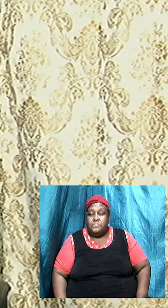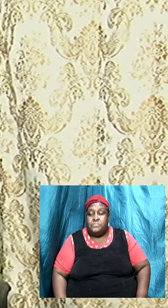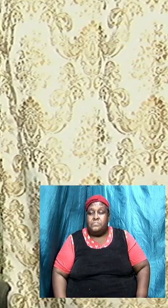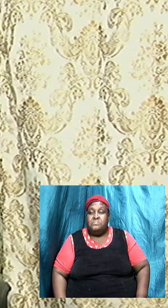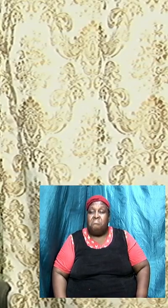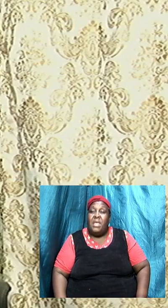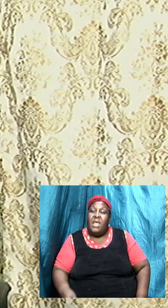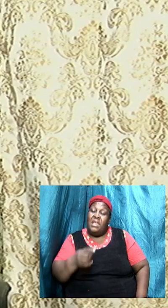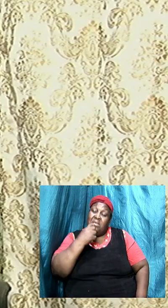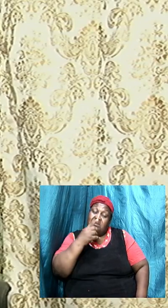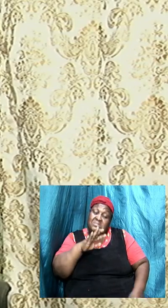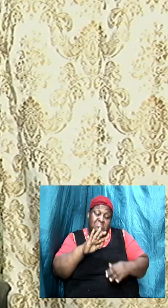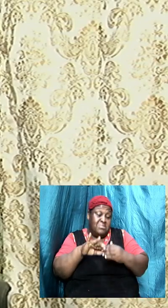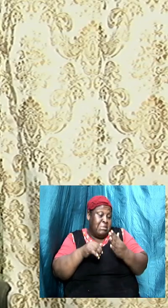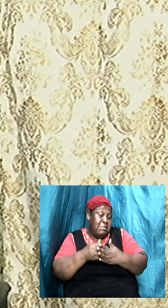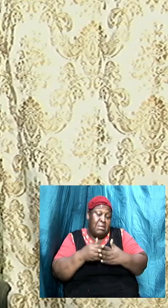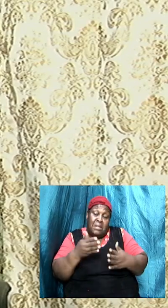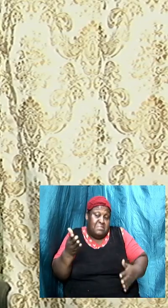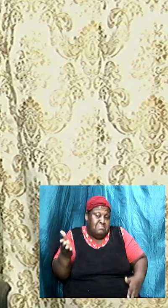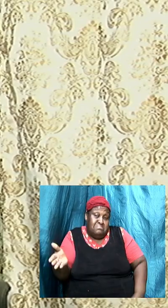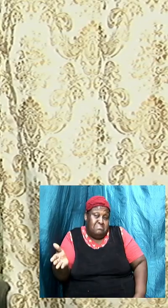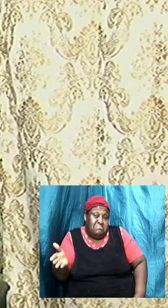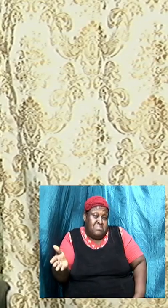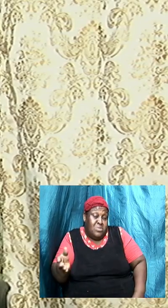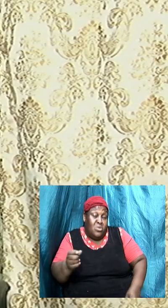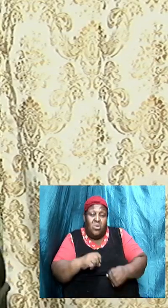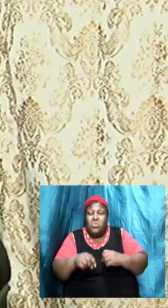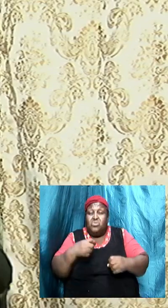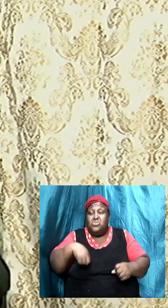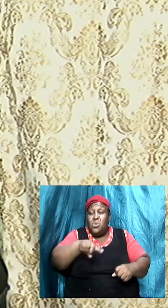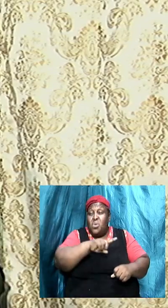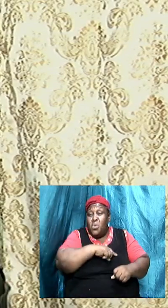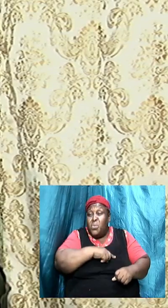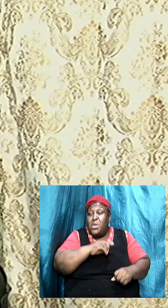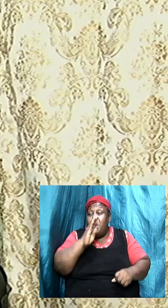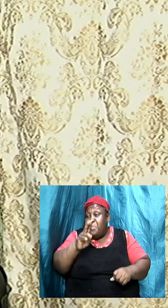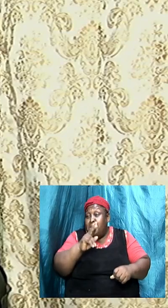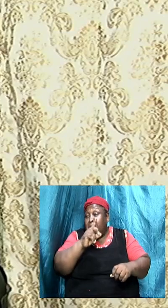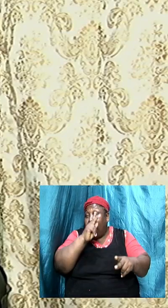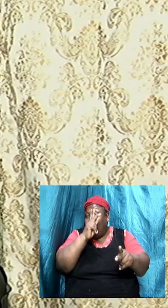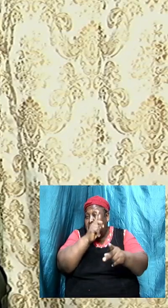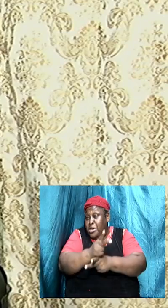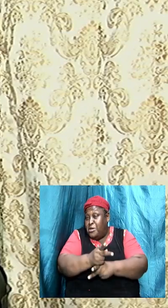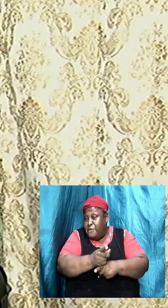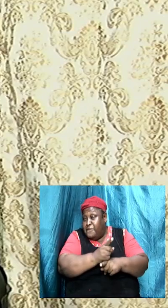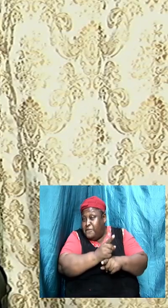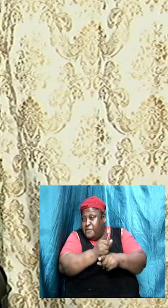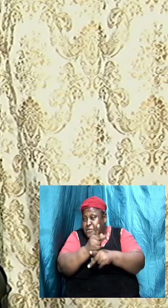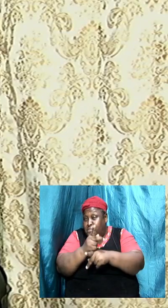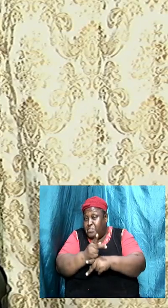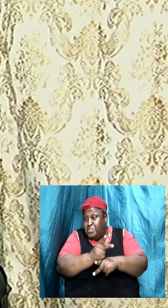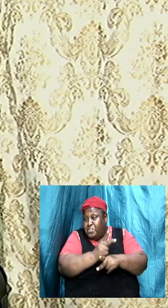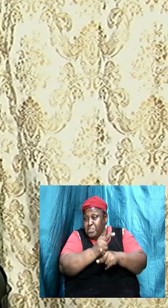And I say all of that so that we can be careful